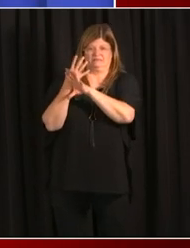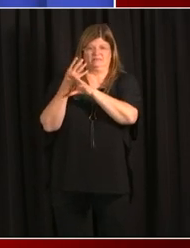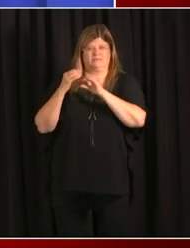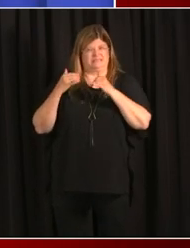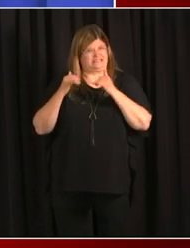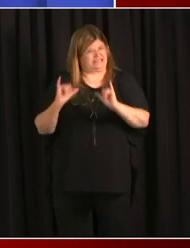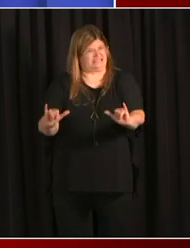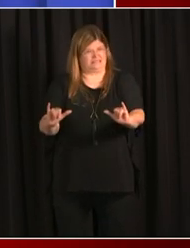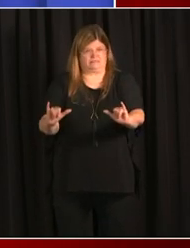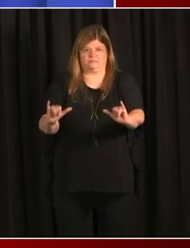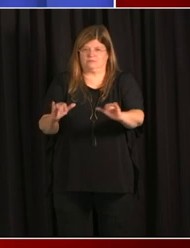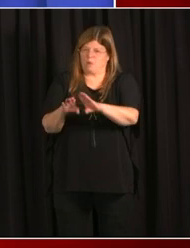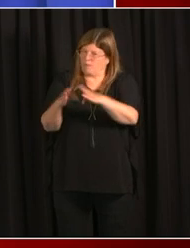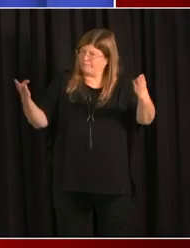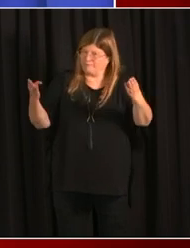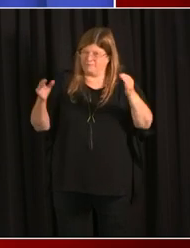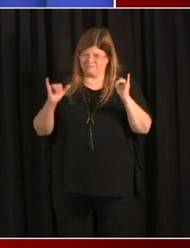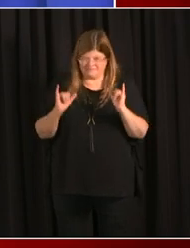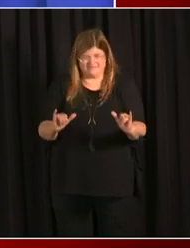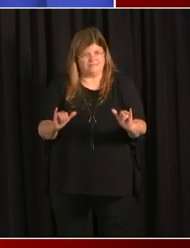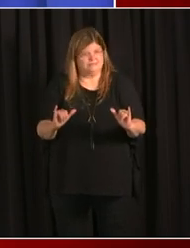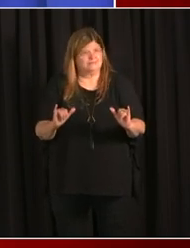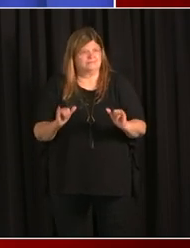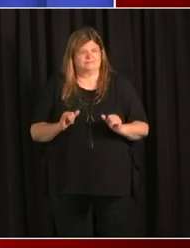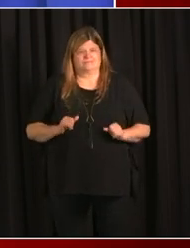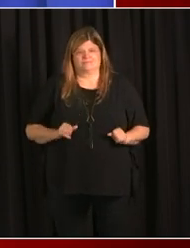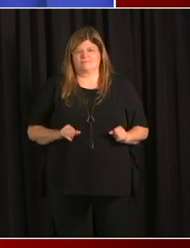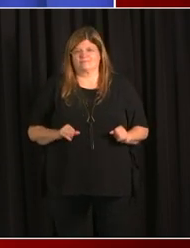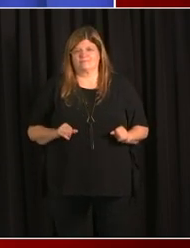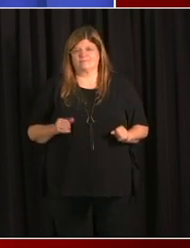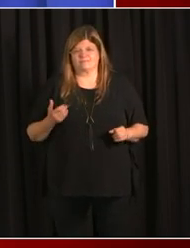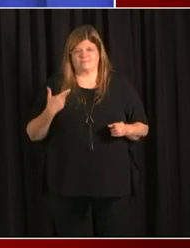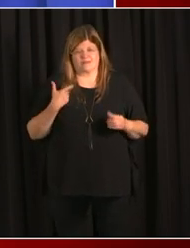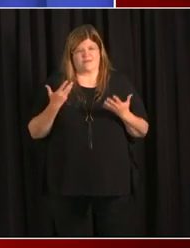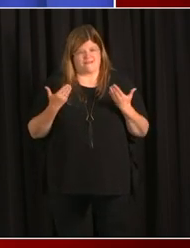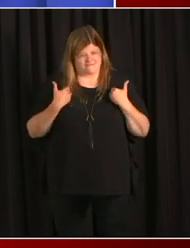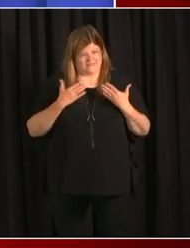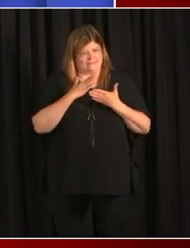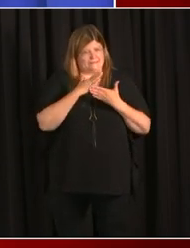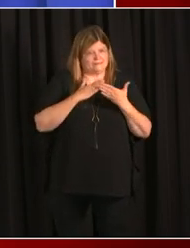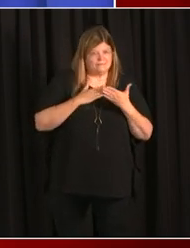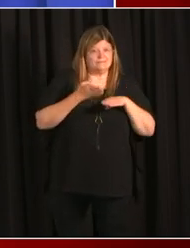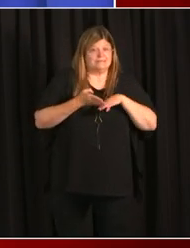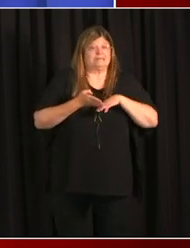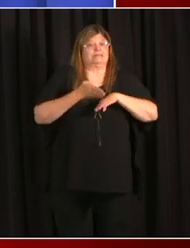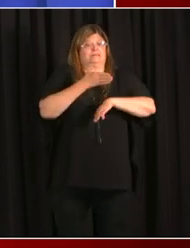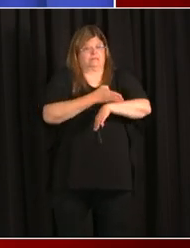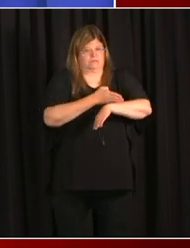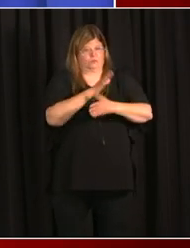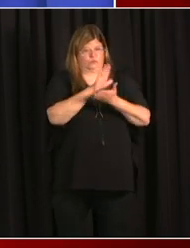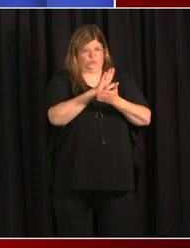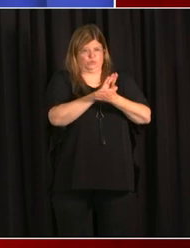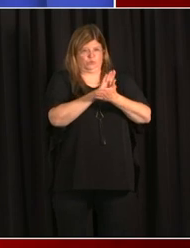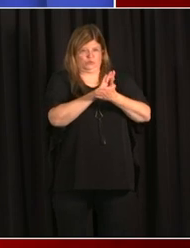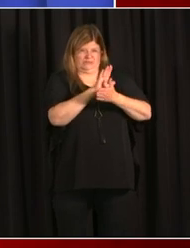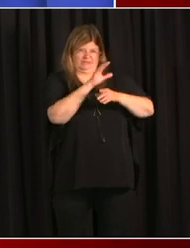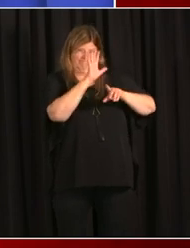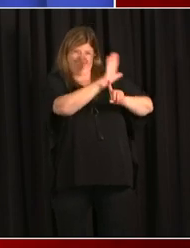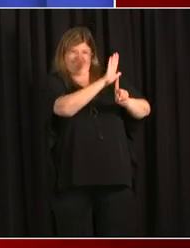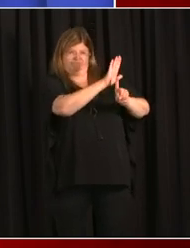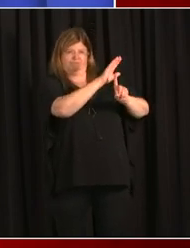remote learning or virtual learning. And we have had some enhancements to our school-based health centers on